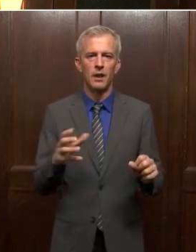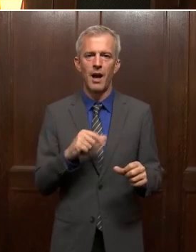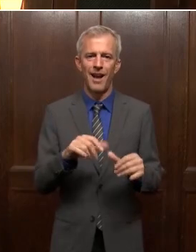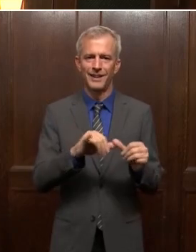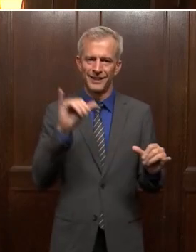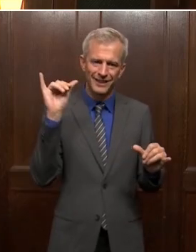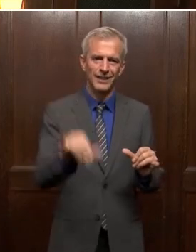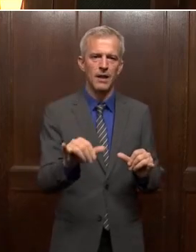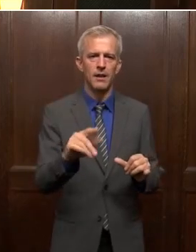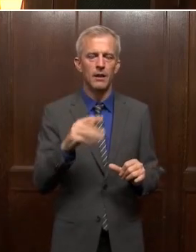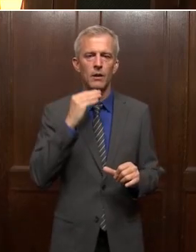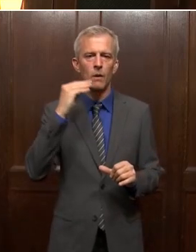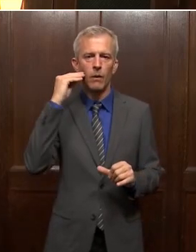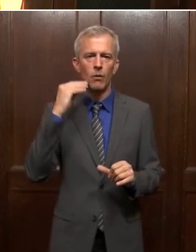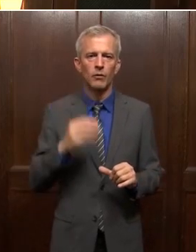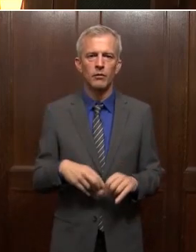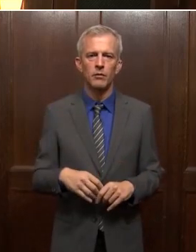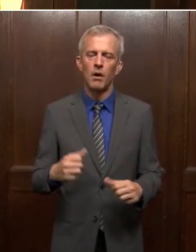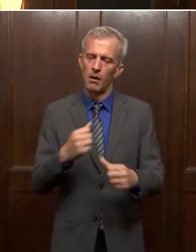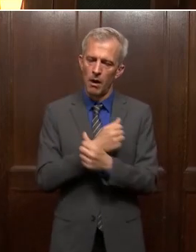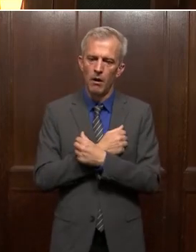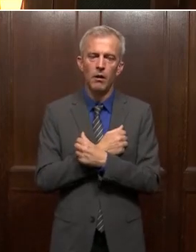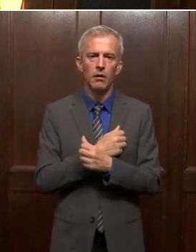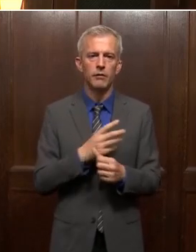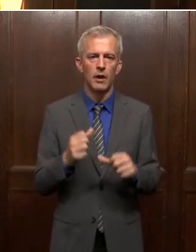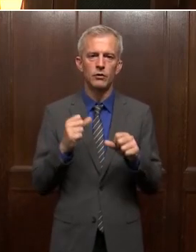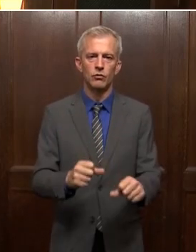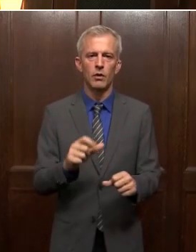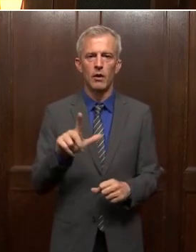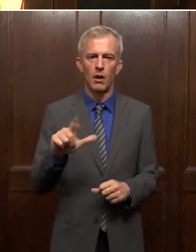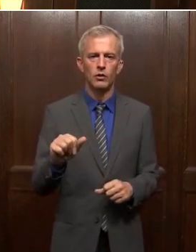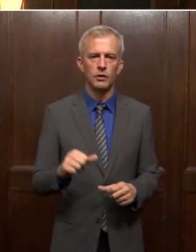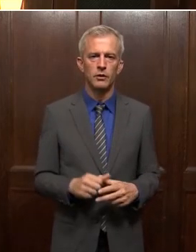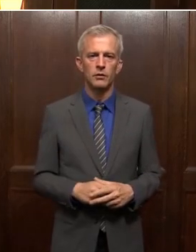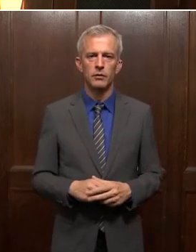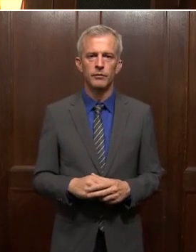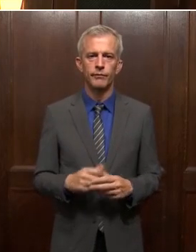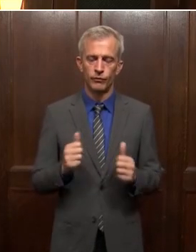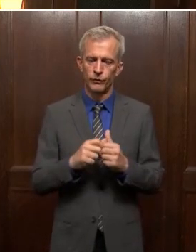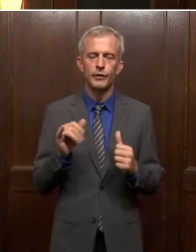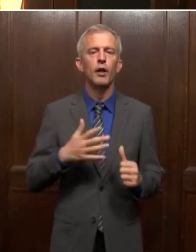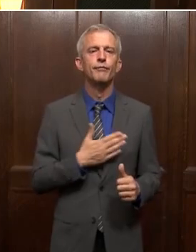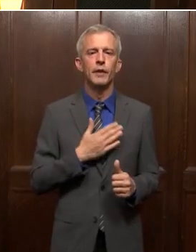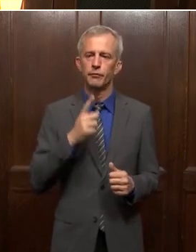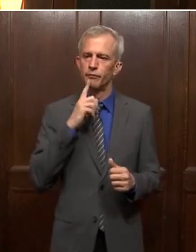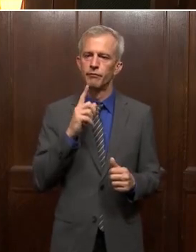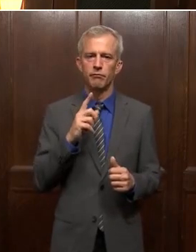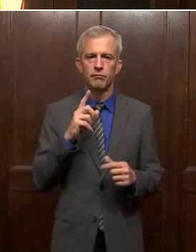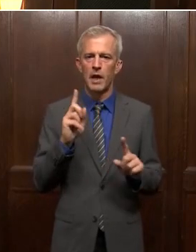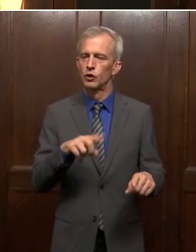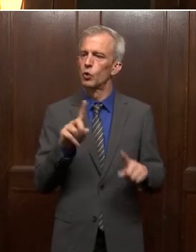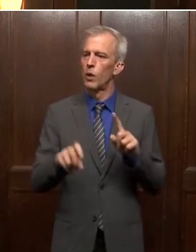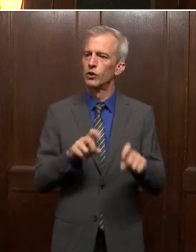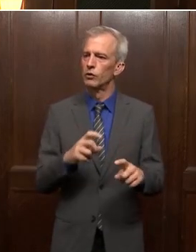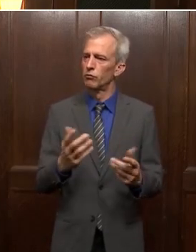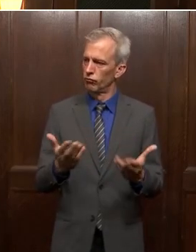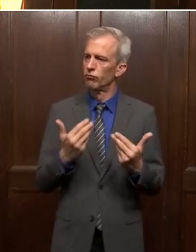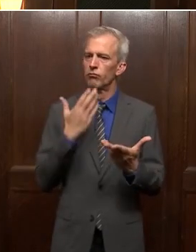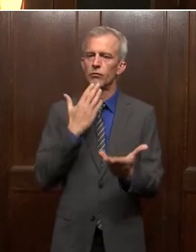stay at home. Love and strength, Los Angeles. With that, I'm happy to answer your questions. Thank you.